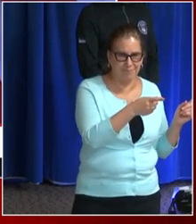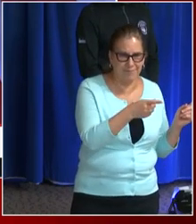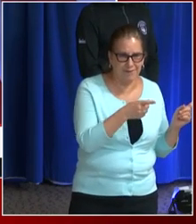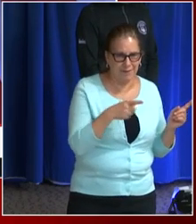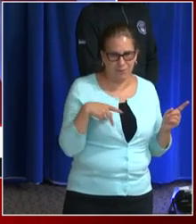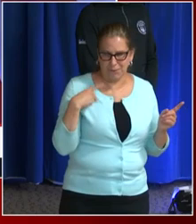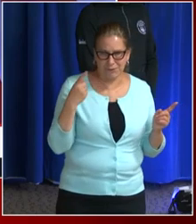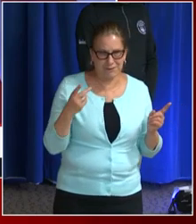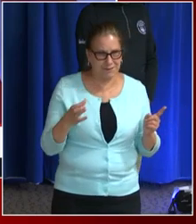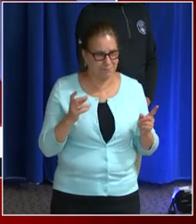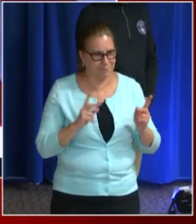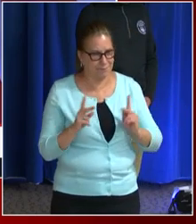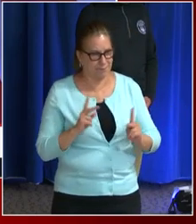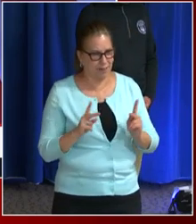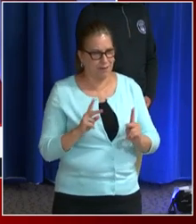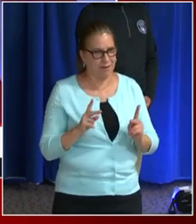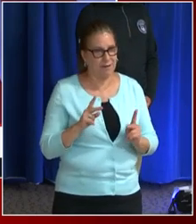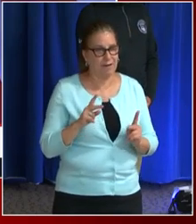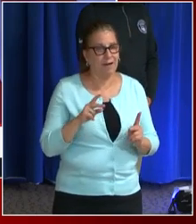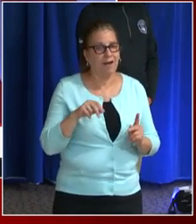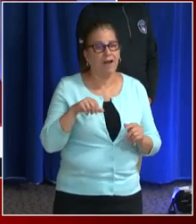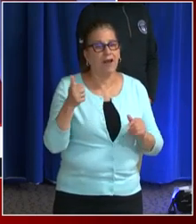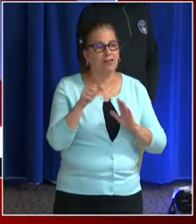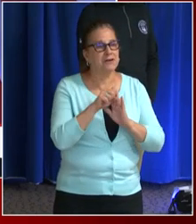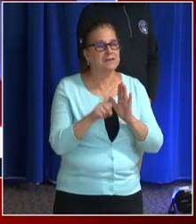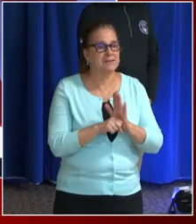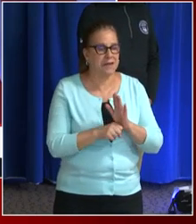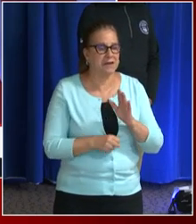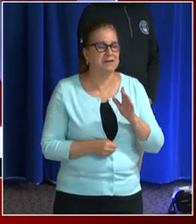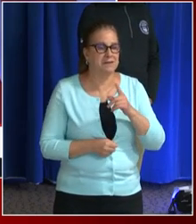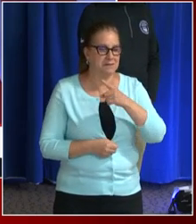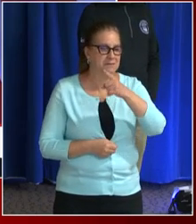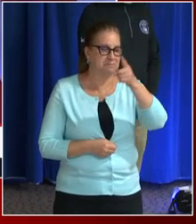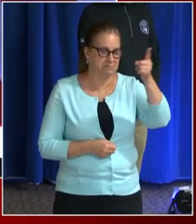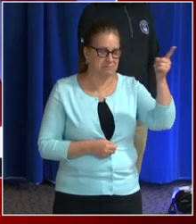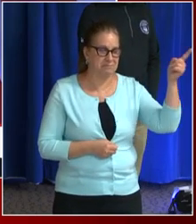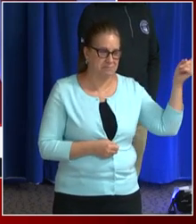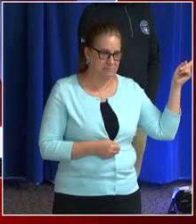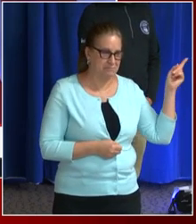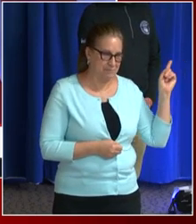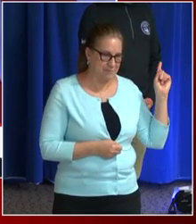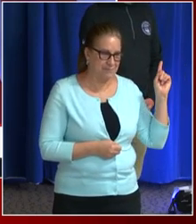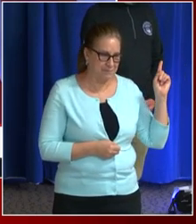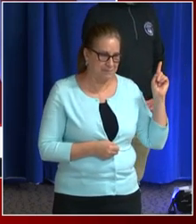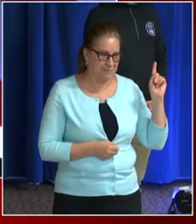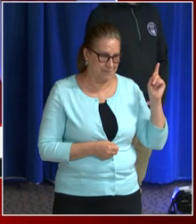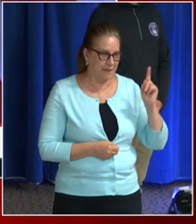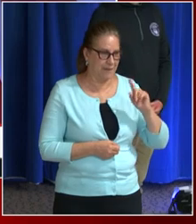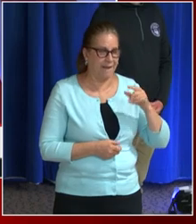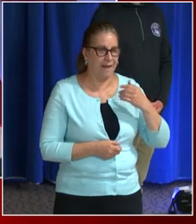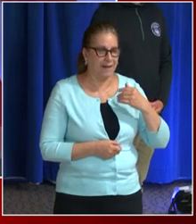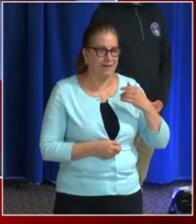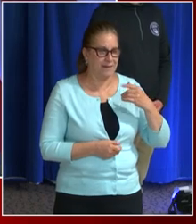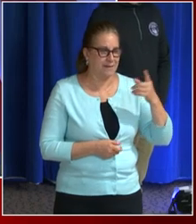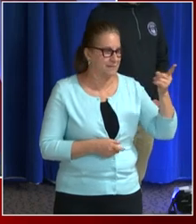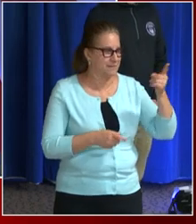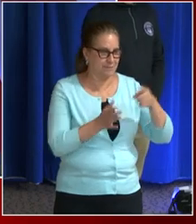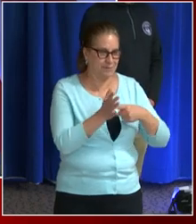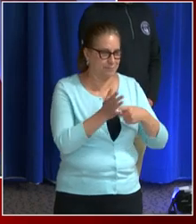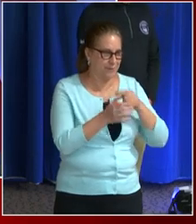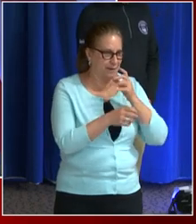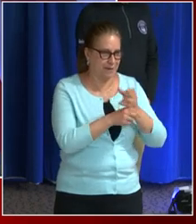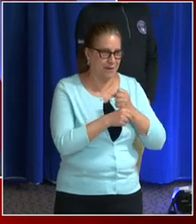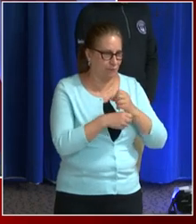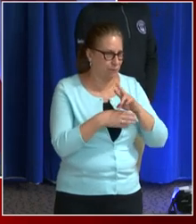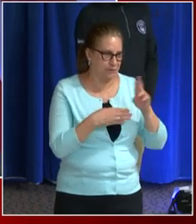Washington will tell you that's how it works. If you want to do mail-in ballots, you don't get the results that night. That's just how it is.